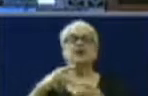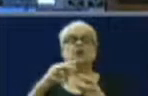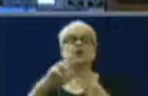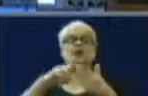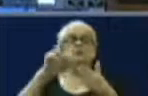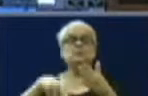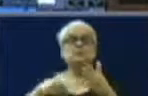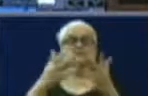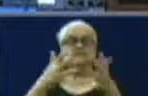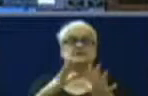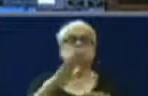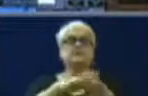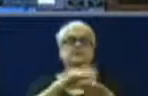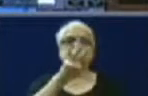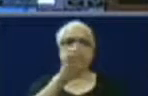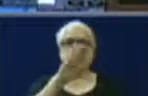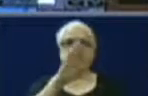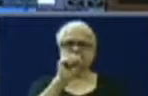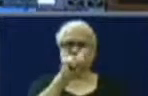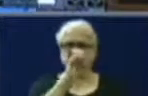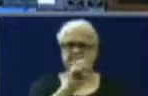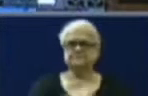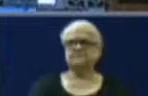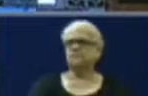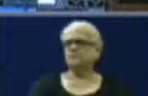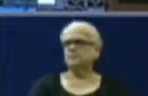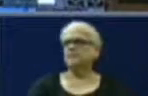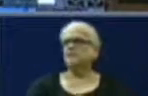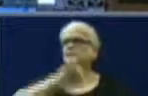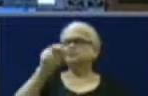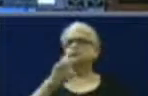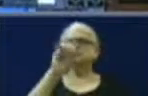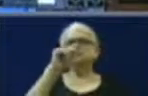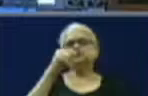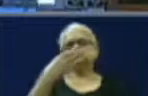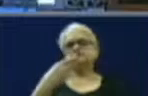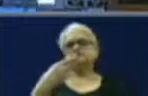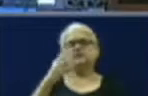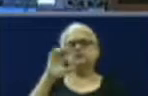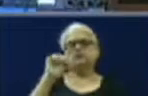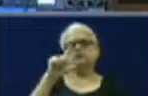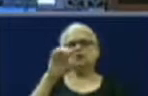The next speaker is Judith Caldwell. Judith Caldwell.